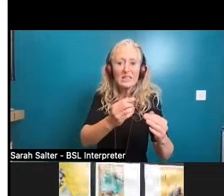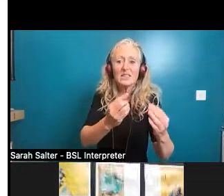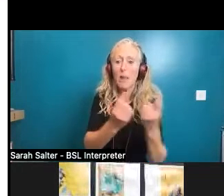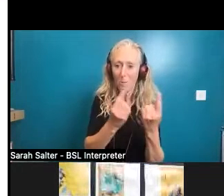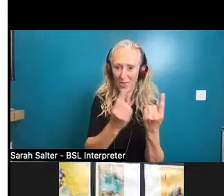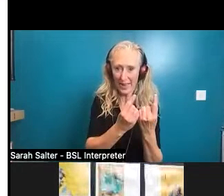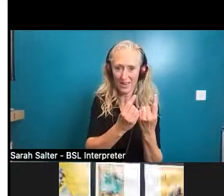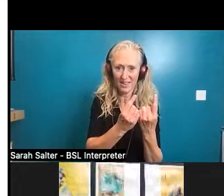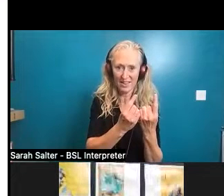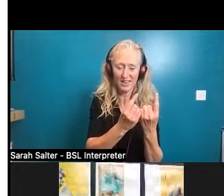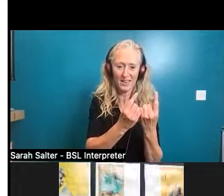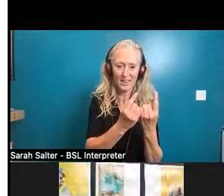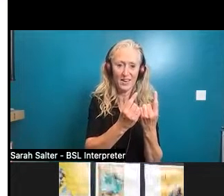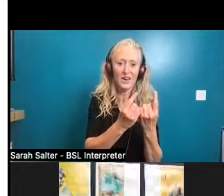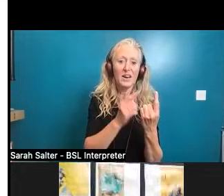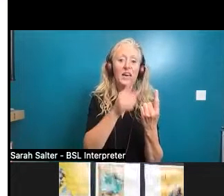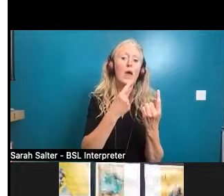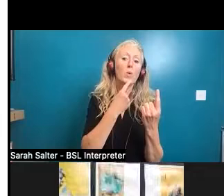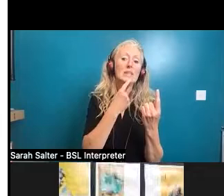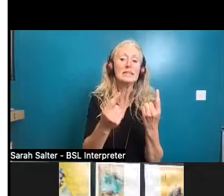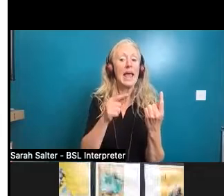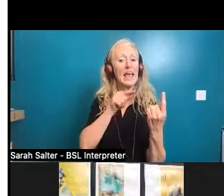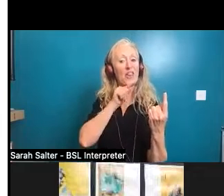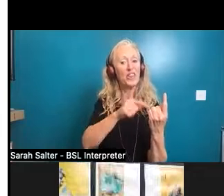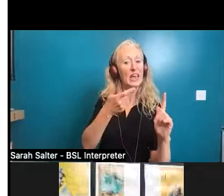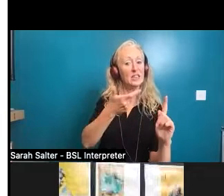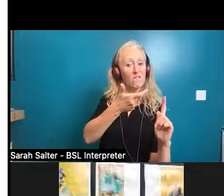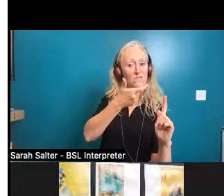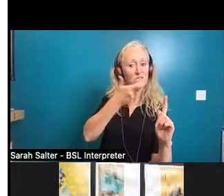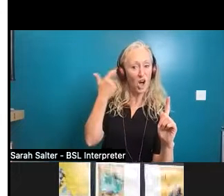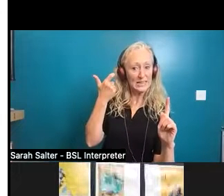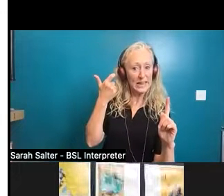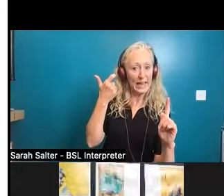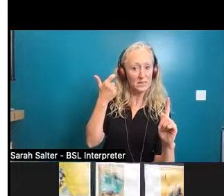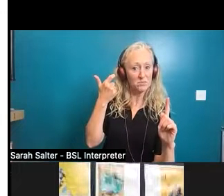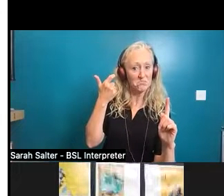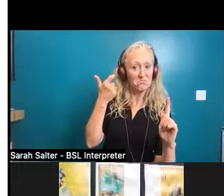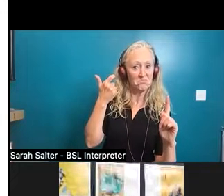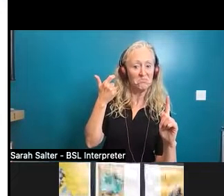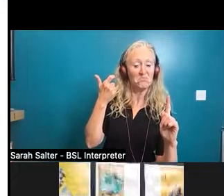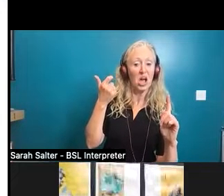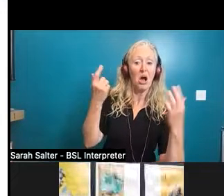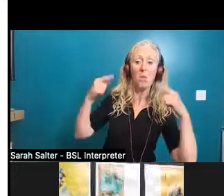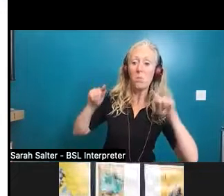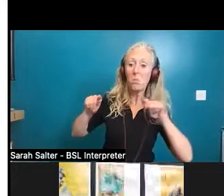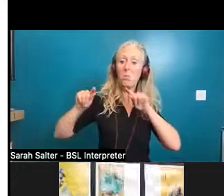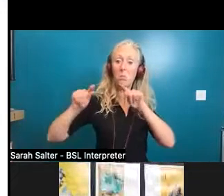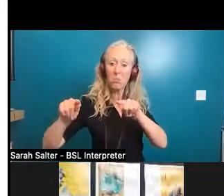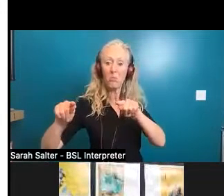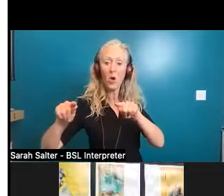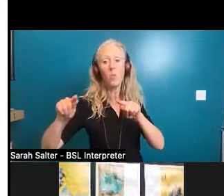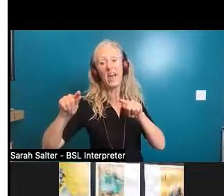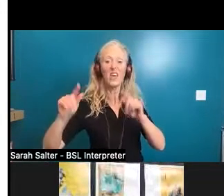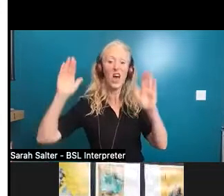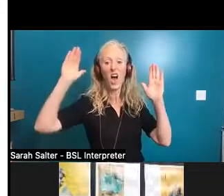the findings are consistent with, in this case, Usher syndrome type 2A. But it may